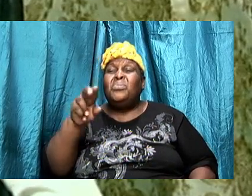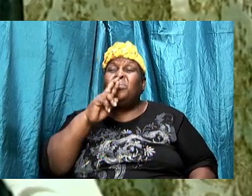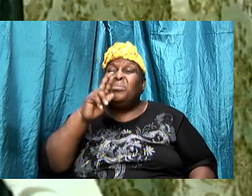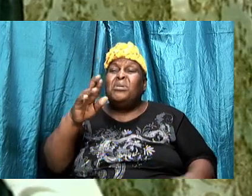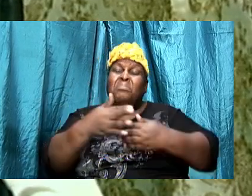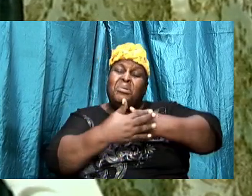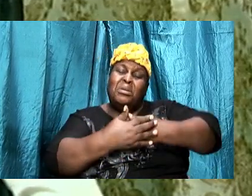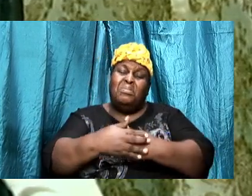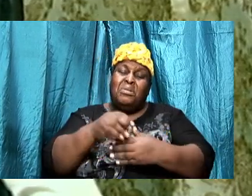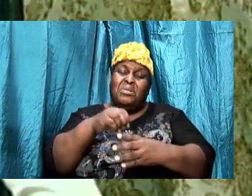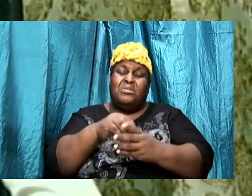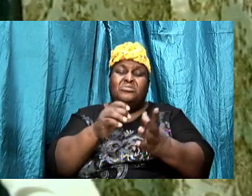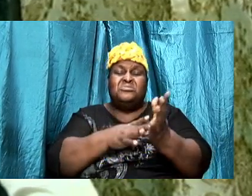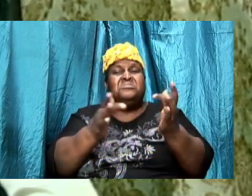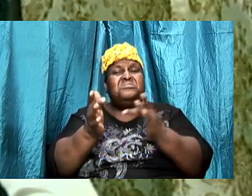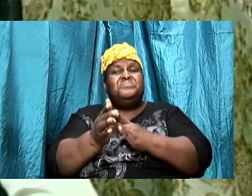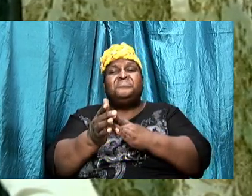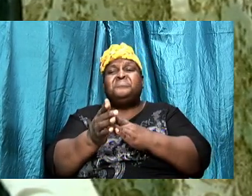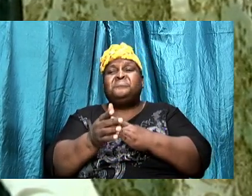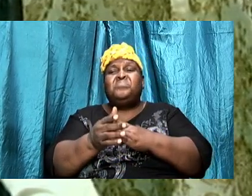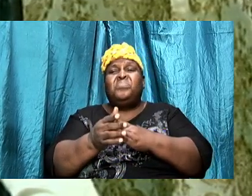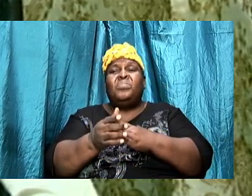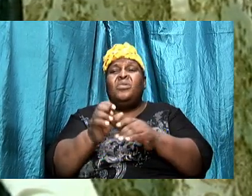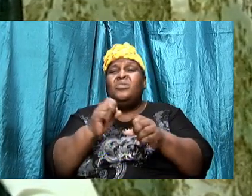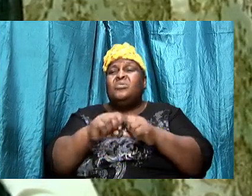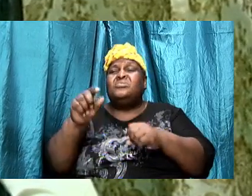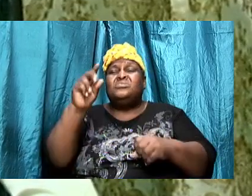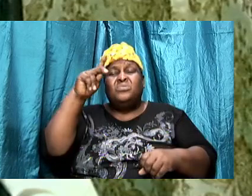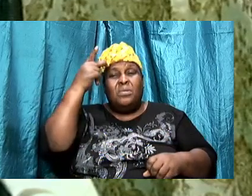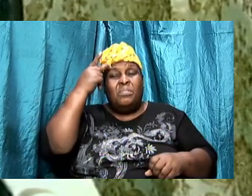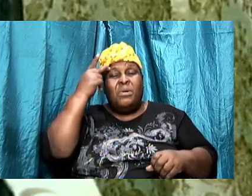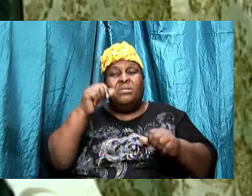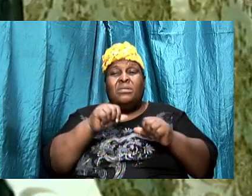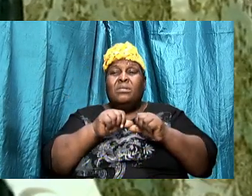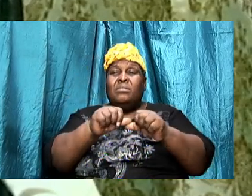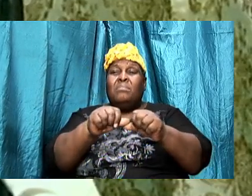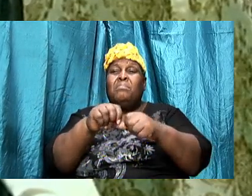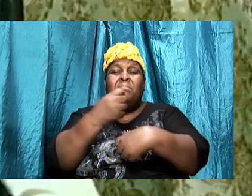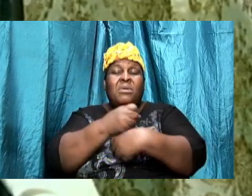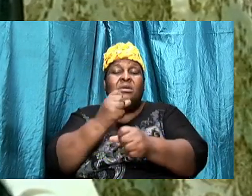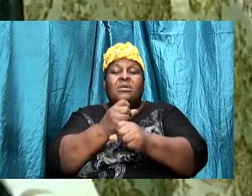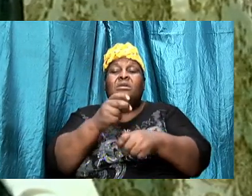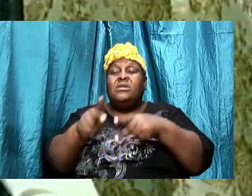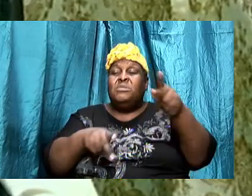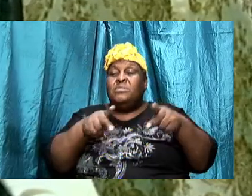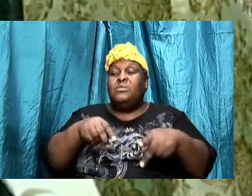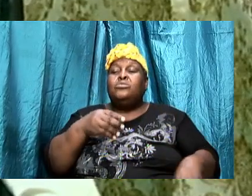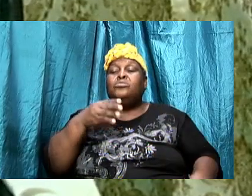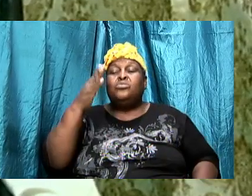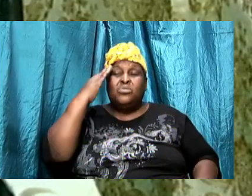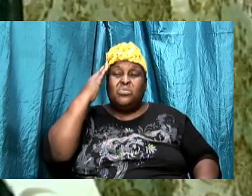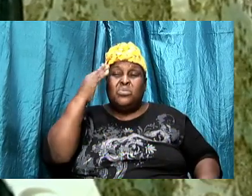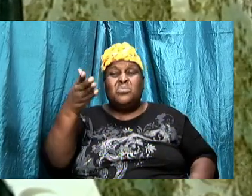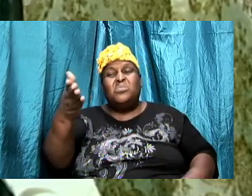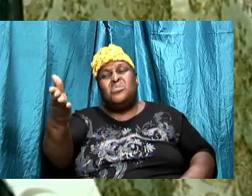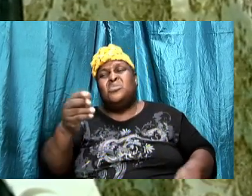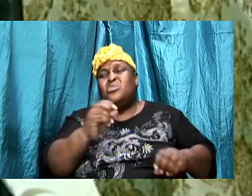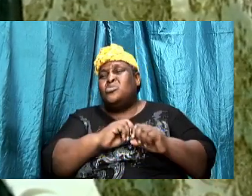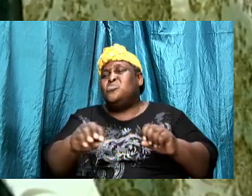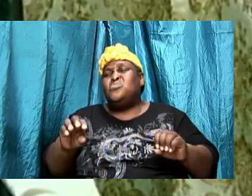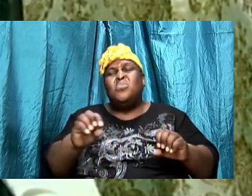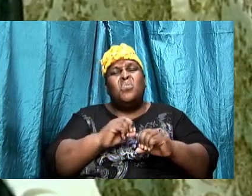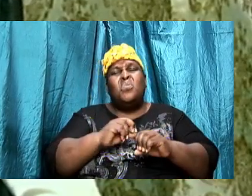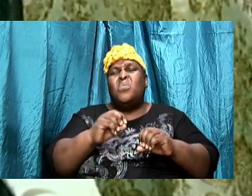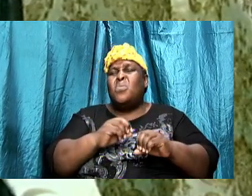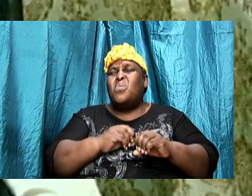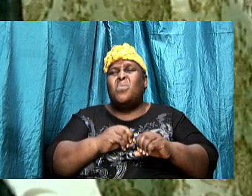Christ. Right? So he went on and he let them know that, You know, don't watch the gift. Don't